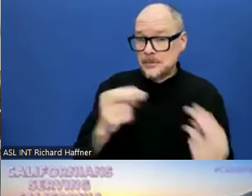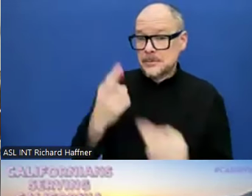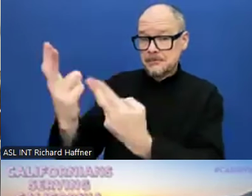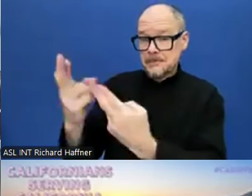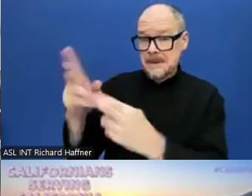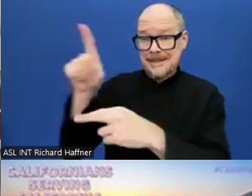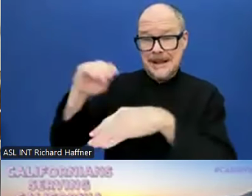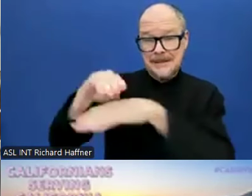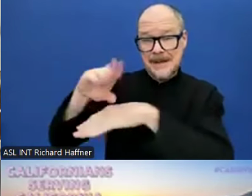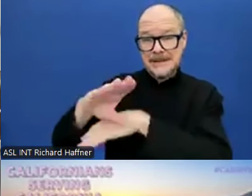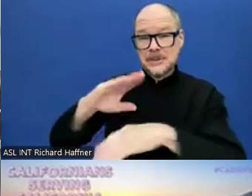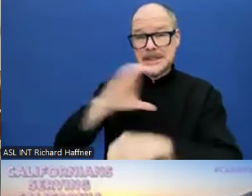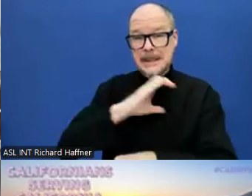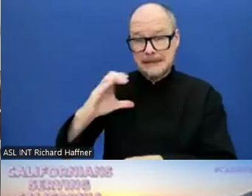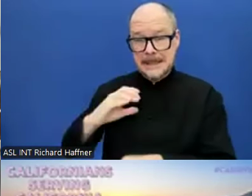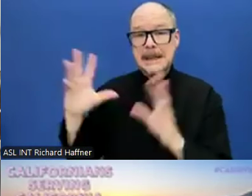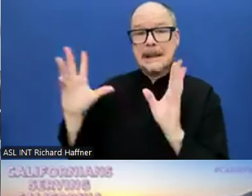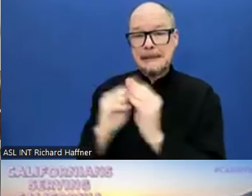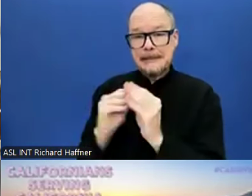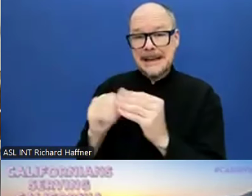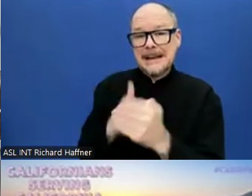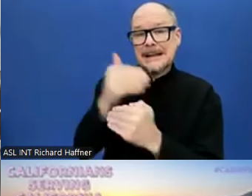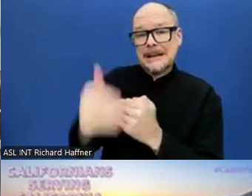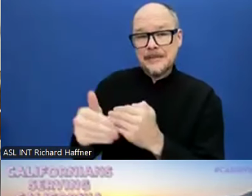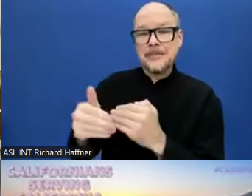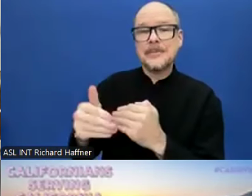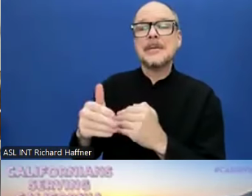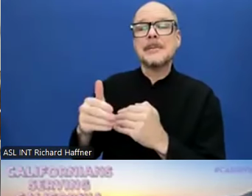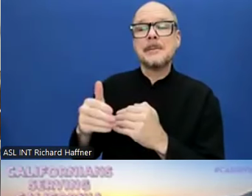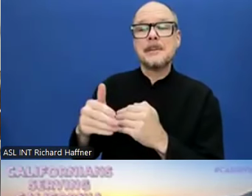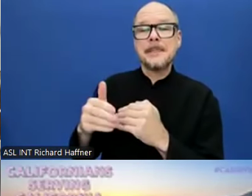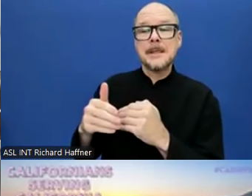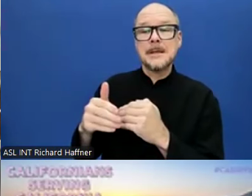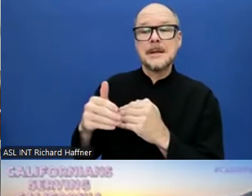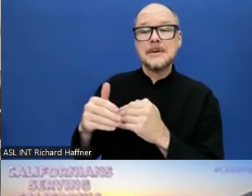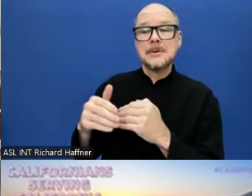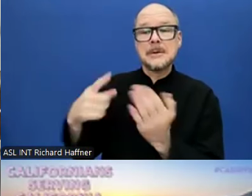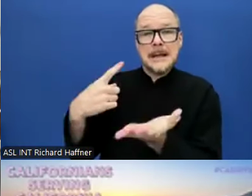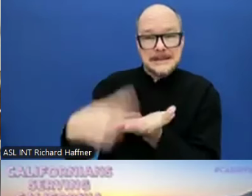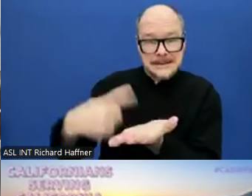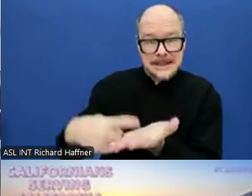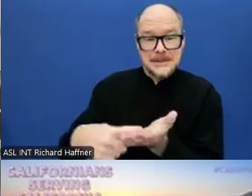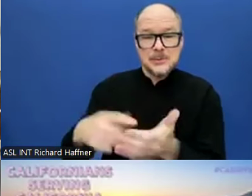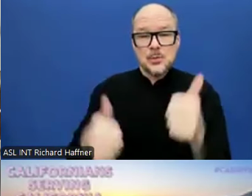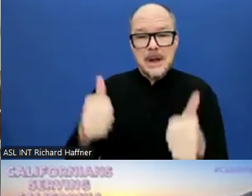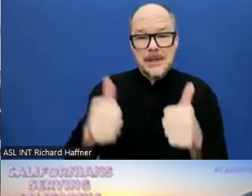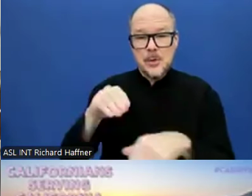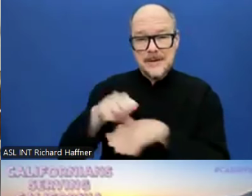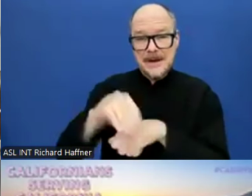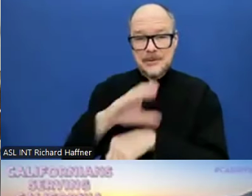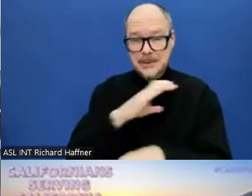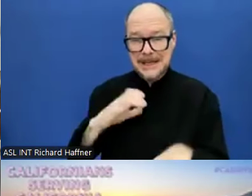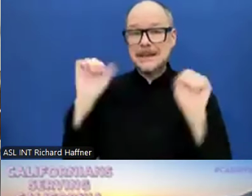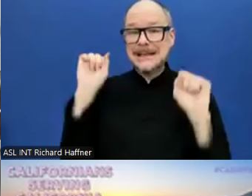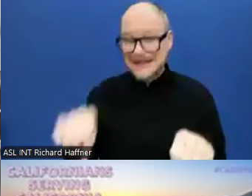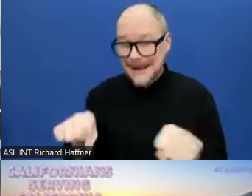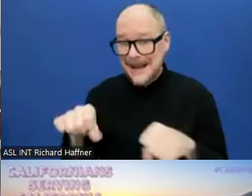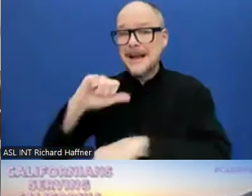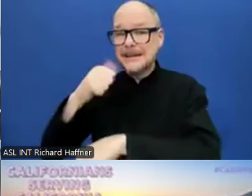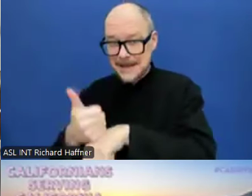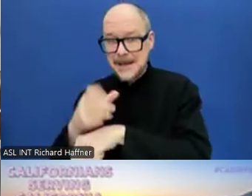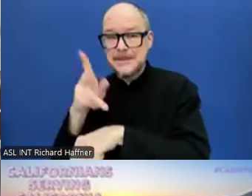meet within the month following August 1st to discuss whether the advisory committee can create a subcommittee under